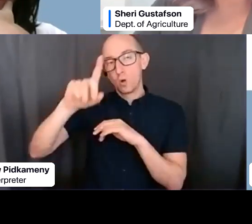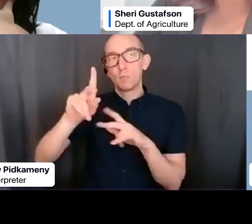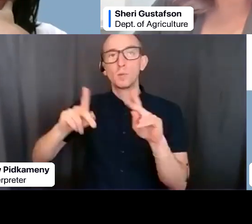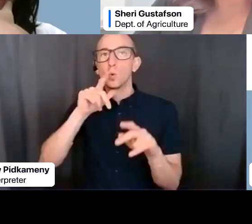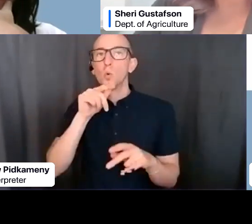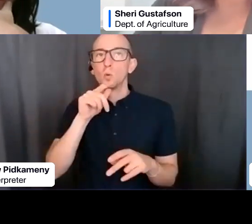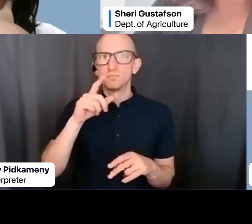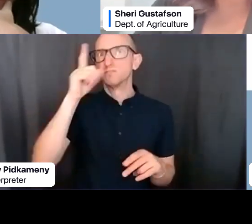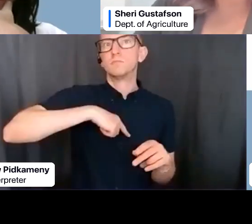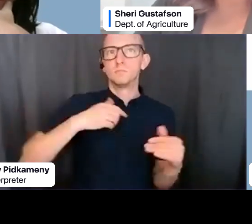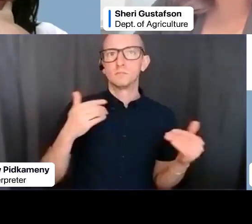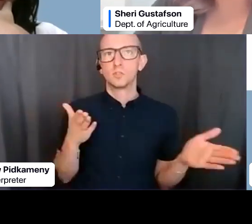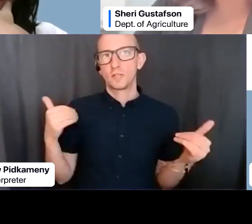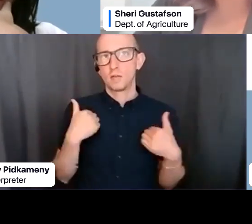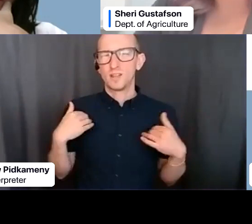but it's a bit tricky